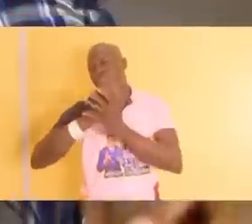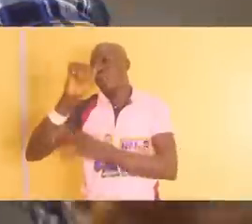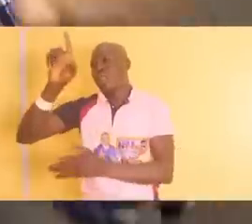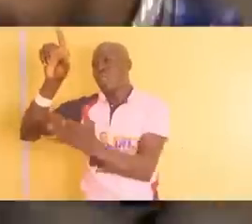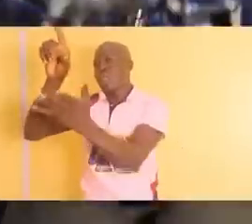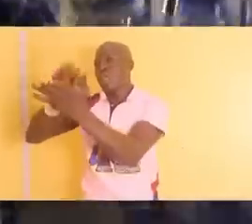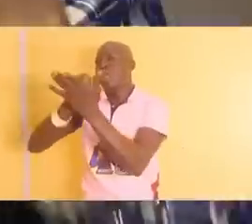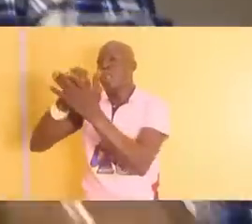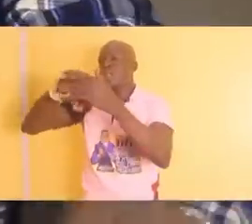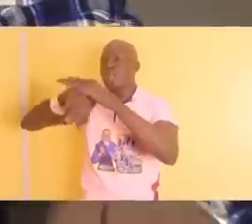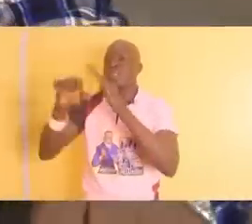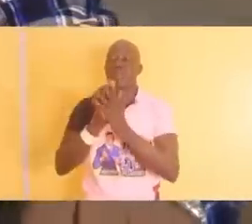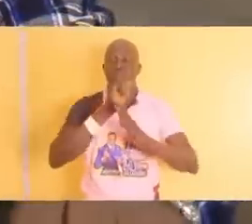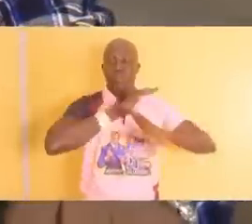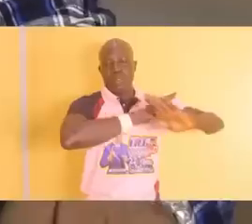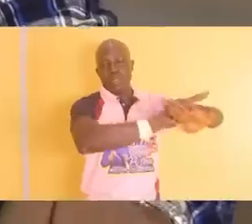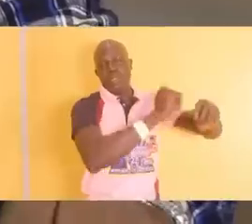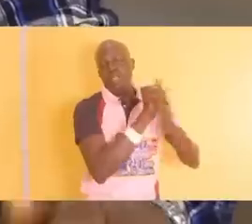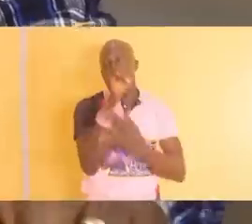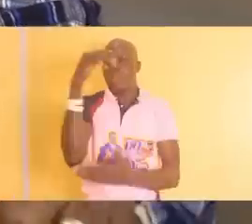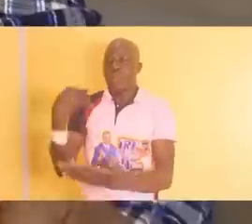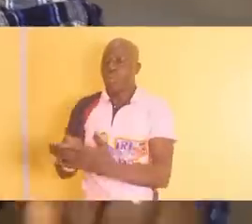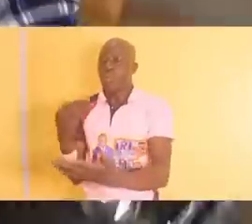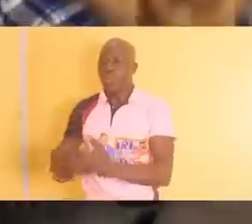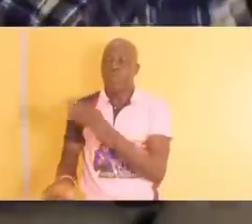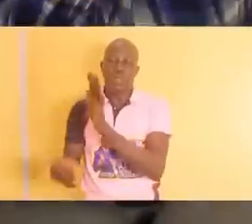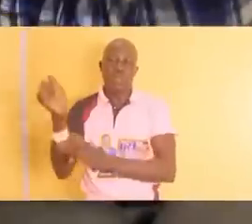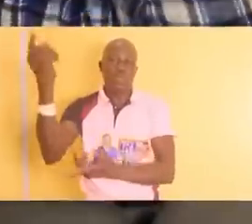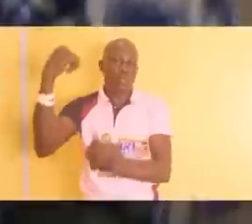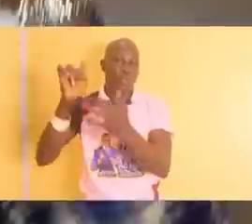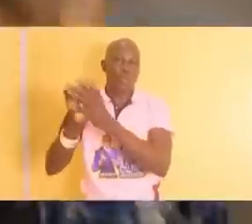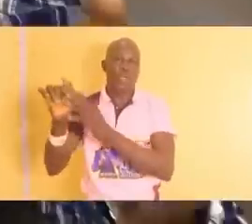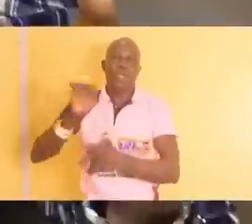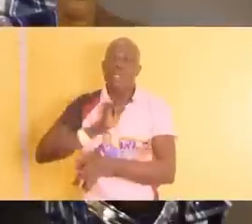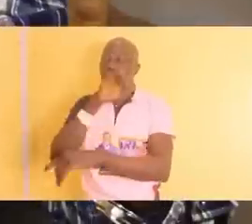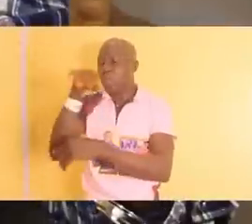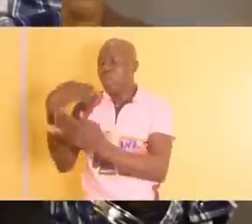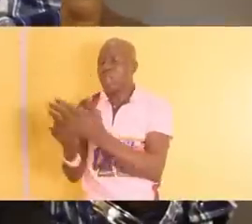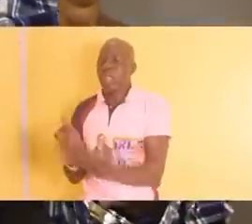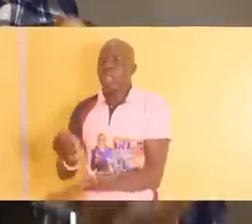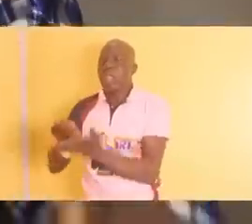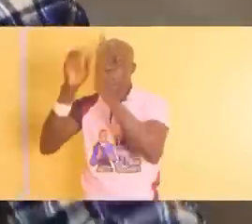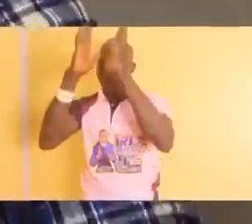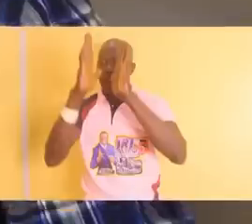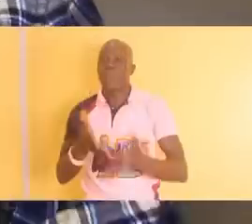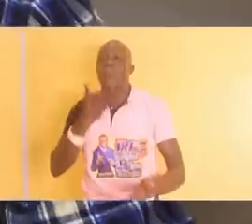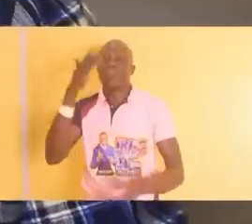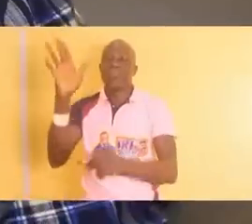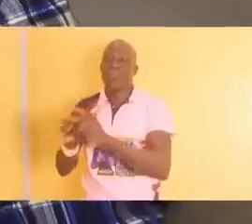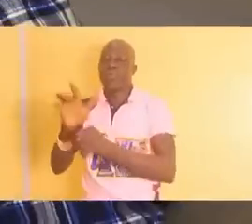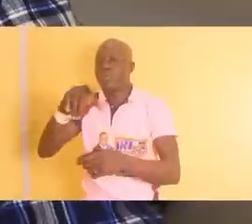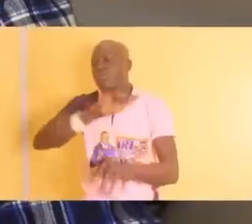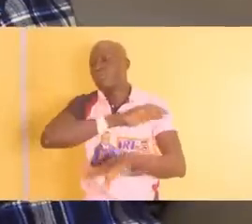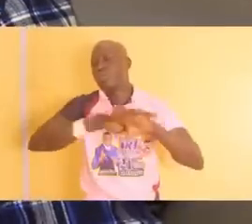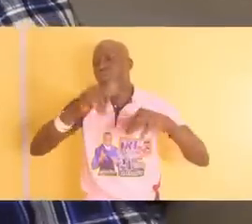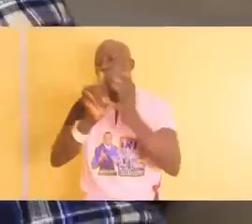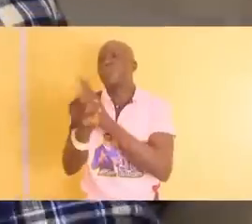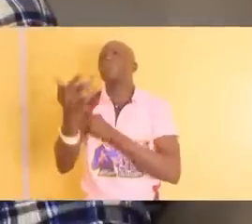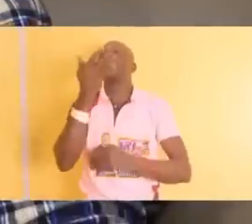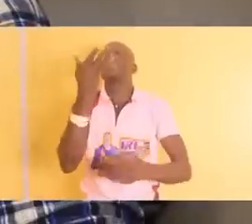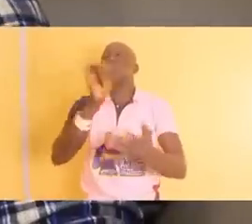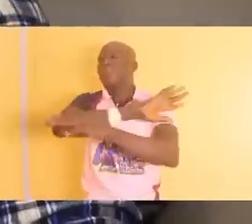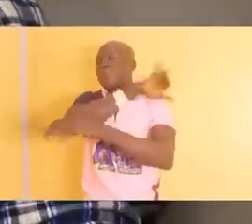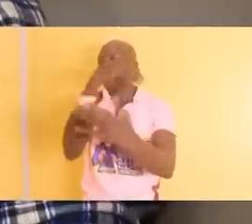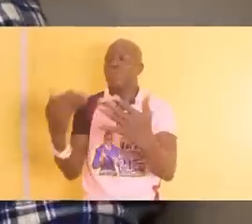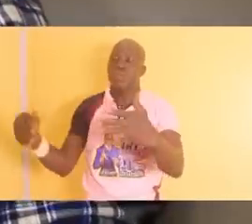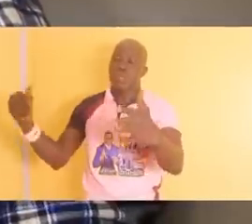come. You will delay your money to come in. Oh, I promise. The helper will promise you. Oh, God, they will disappear. They will not get